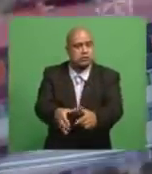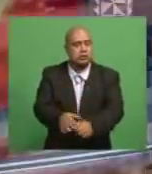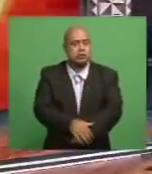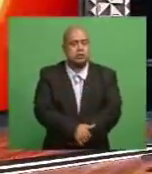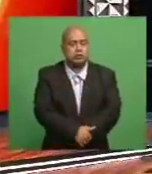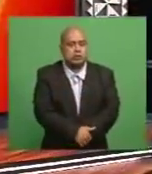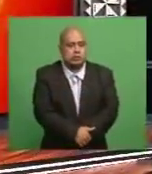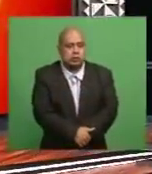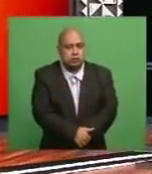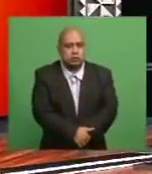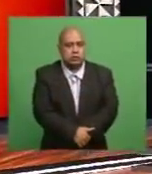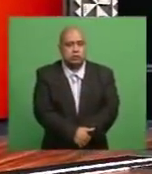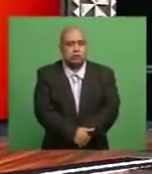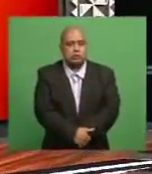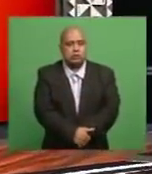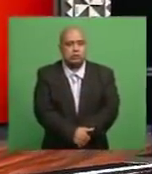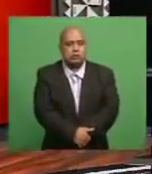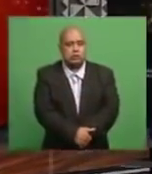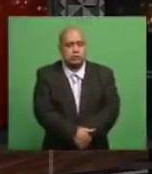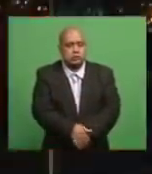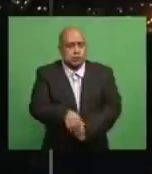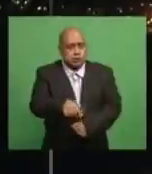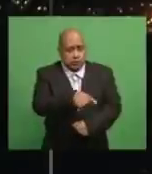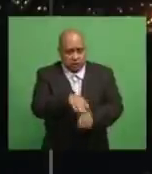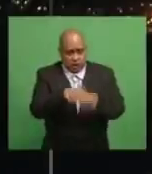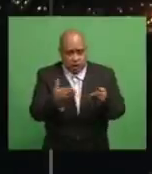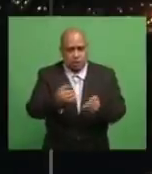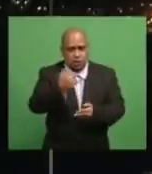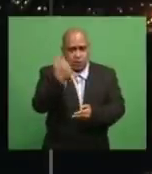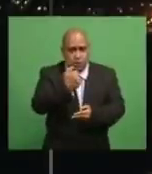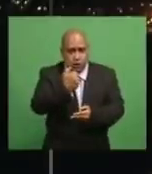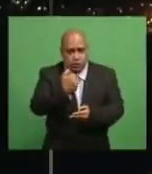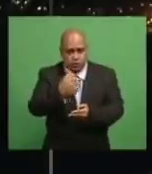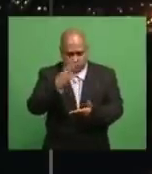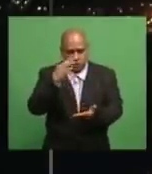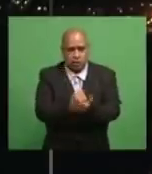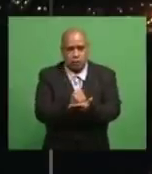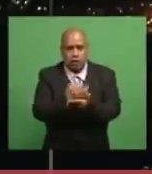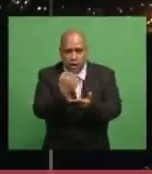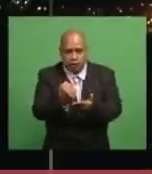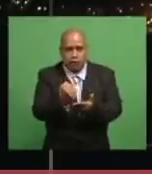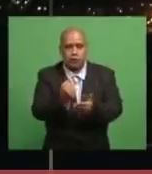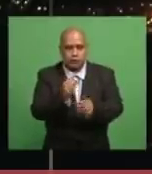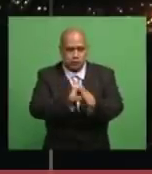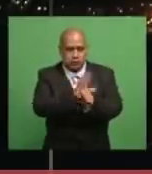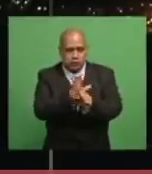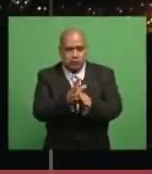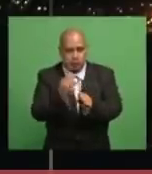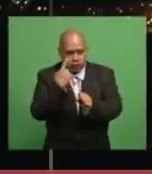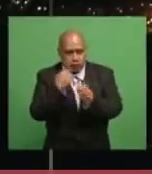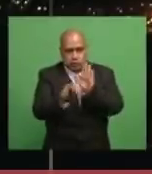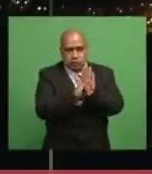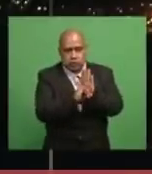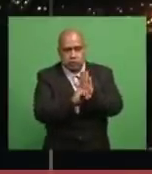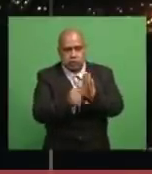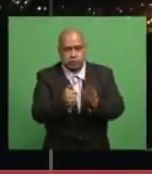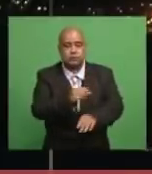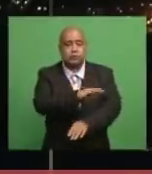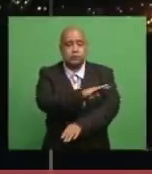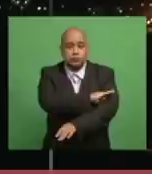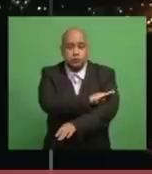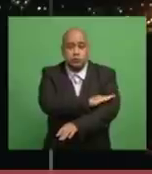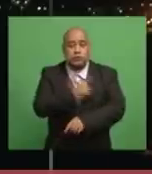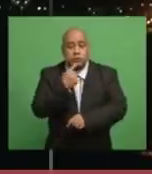Toro. Fiji now has 16 confirmed cases of COVID-19. Prime Minister Vorenge Bainimarama revealed the